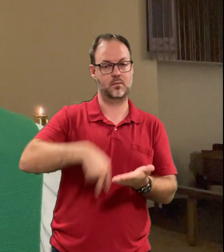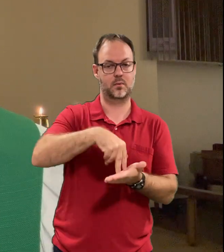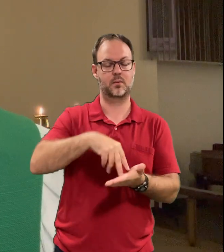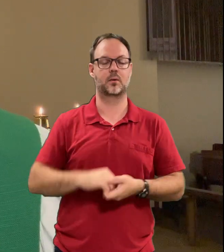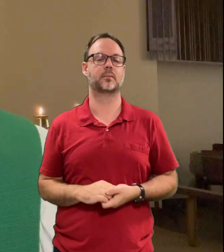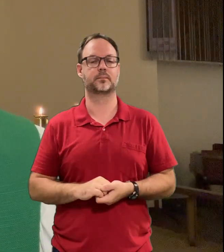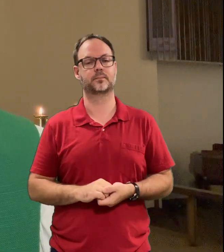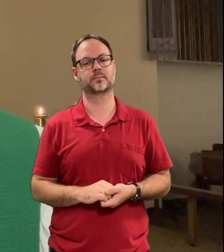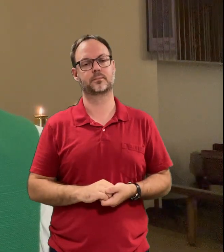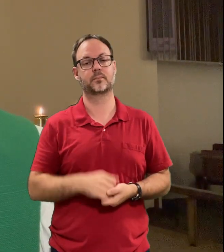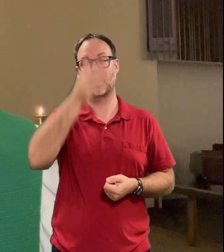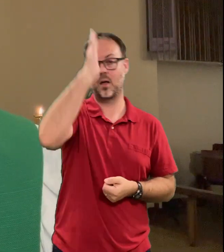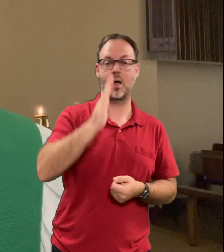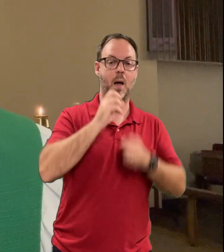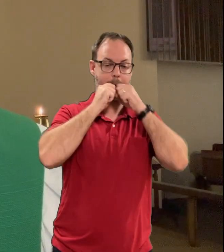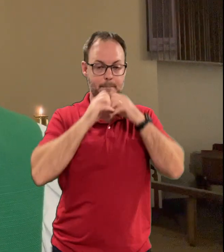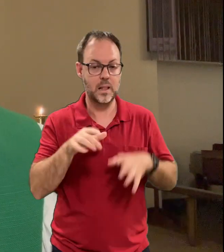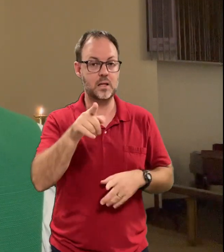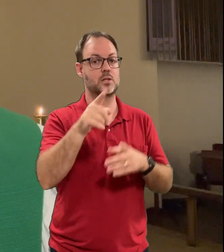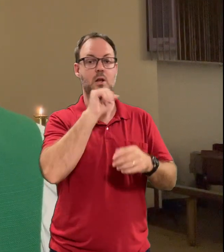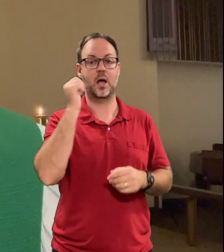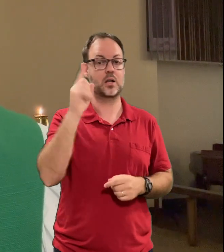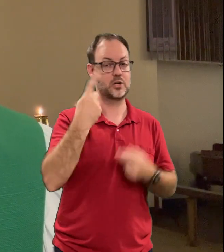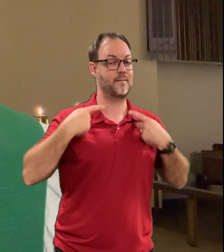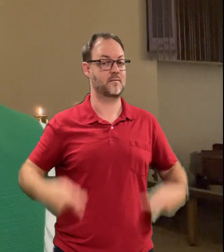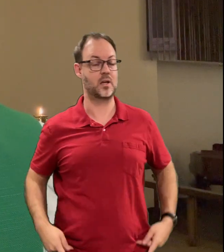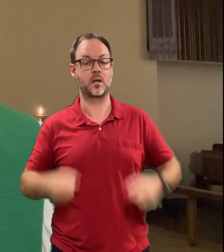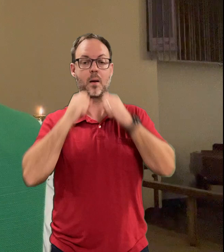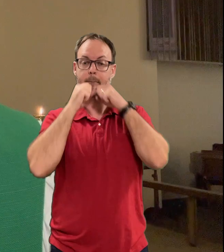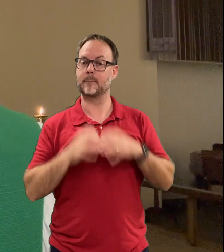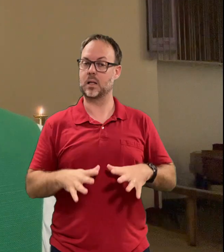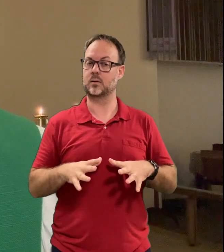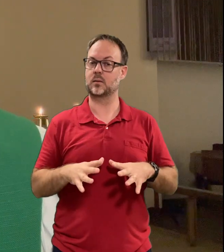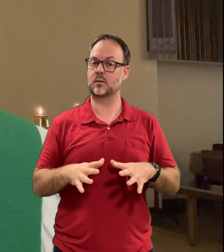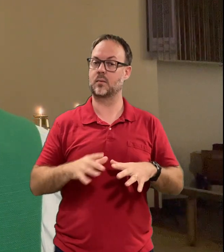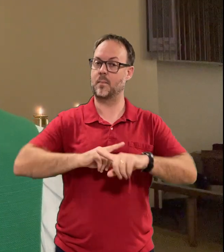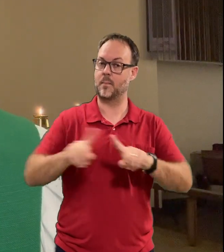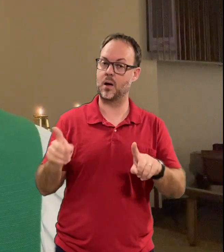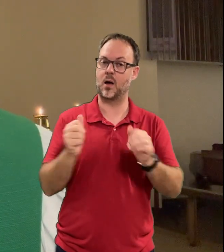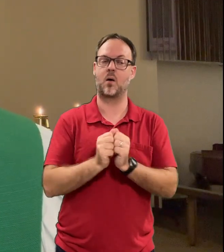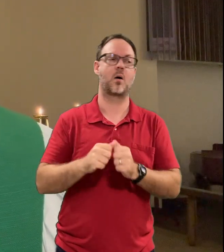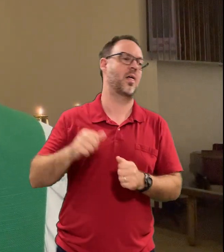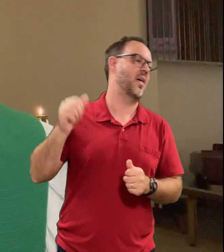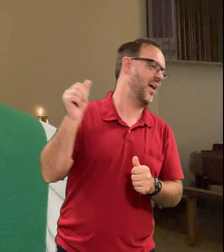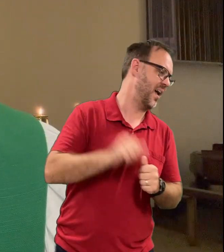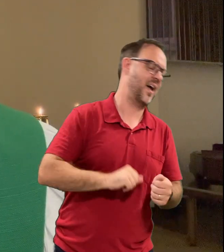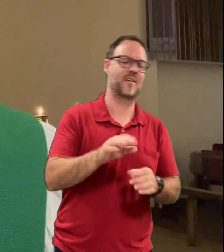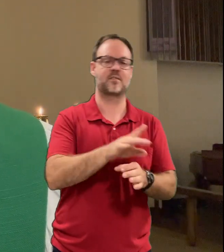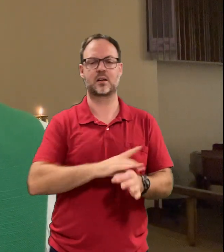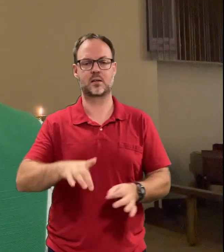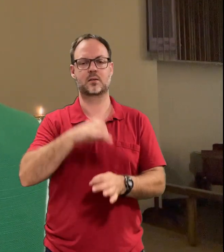and resurrection. God has blessed you not just with physical blessings, but with